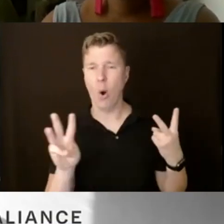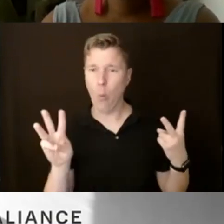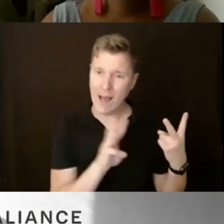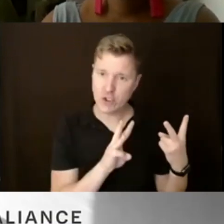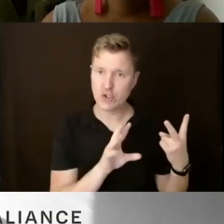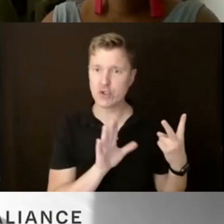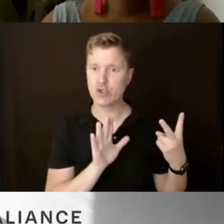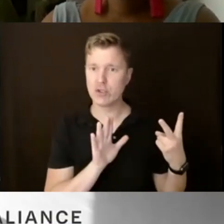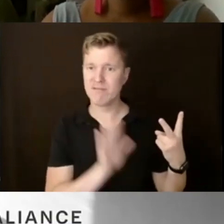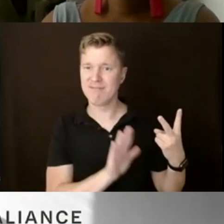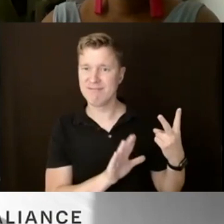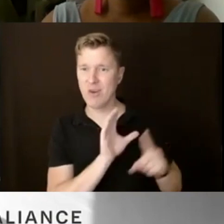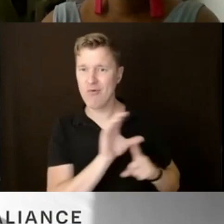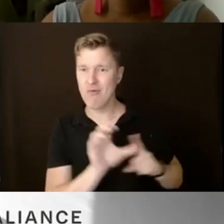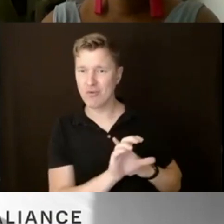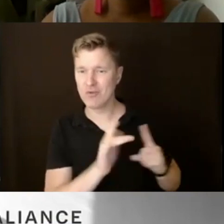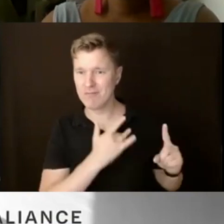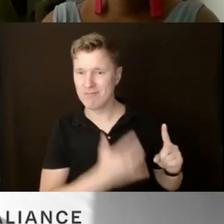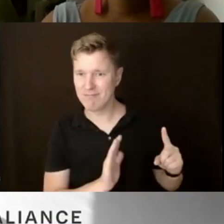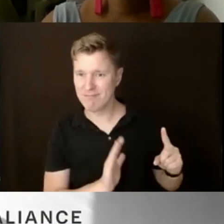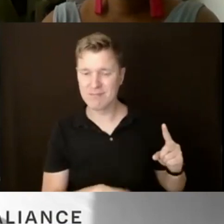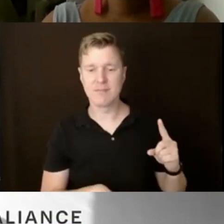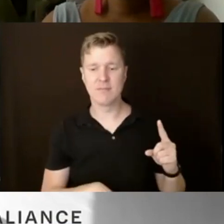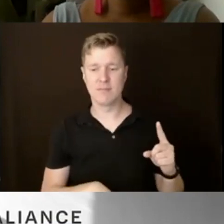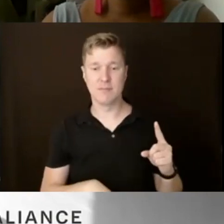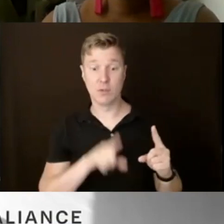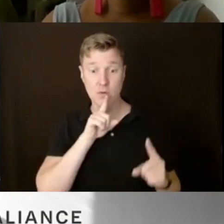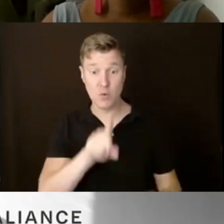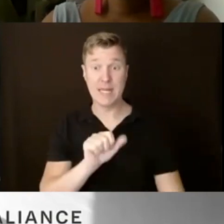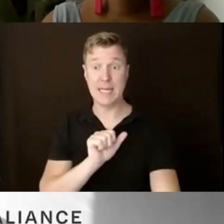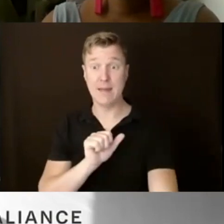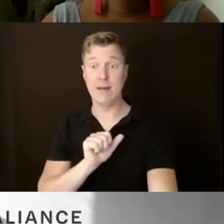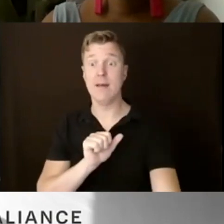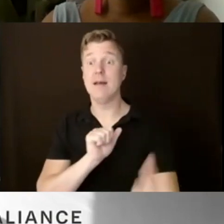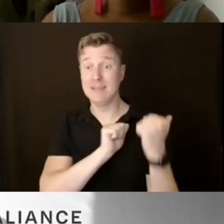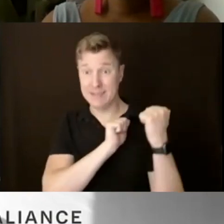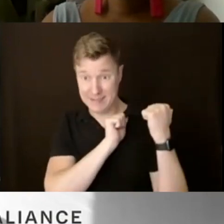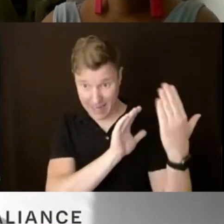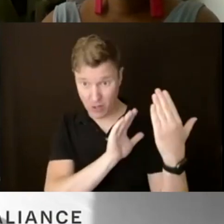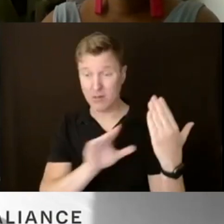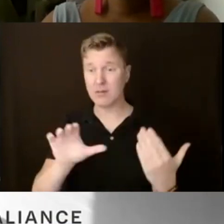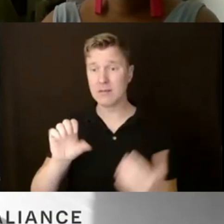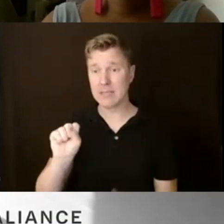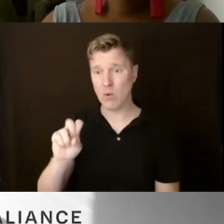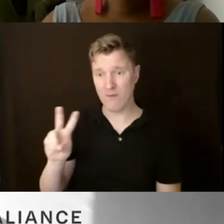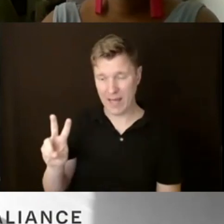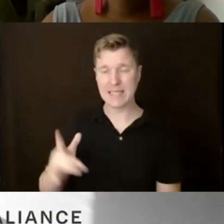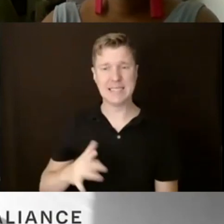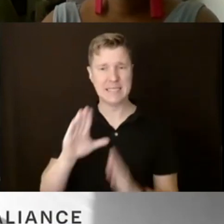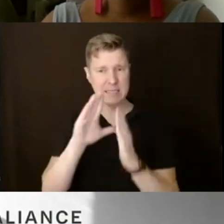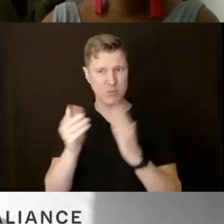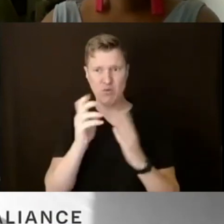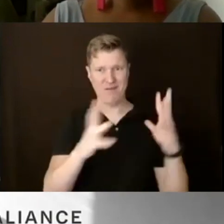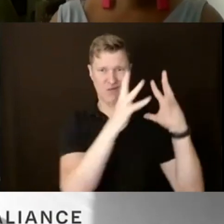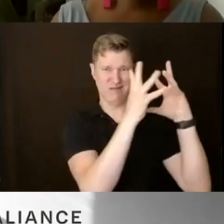westernized, and I think, you know, to really tackle sexual violence, it's almost like you have to break all of these different things